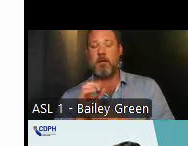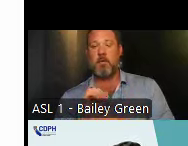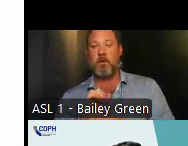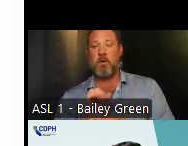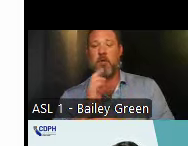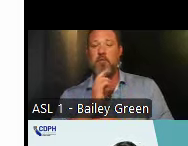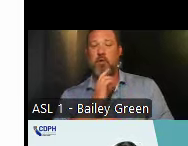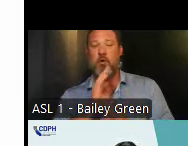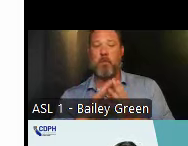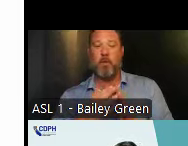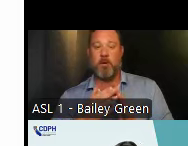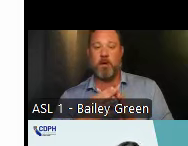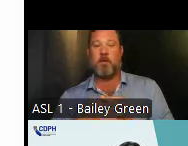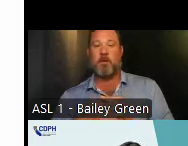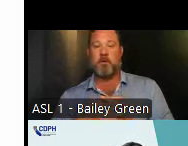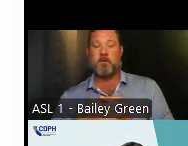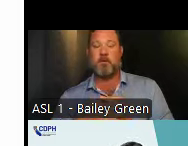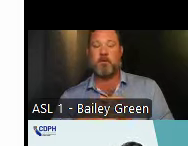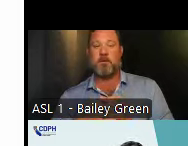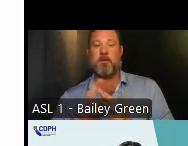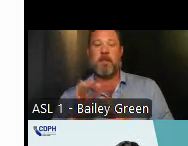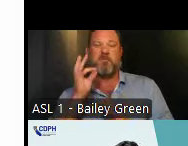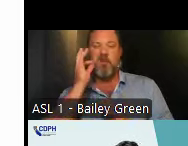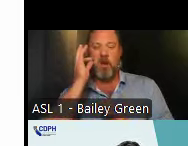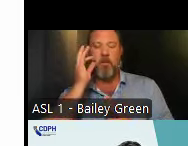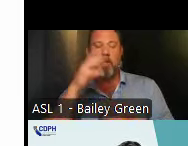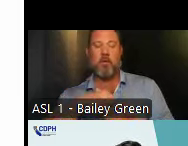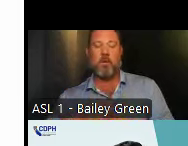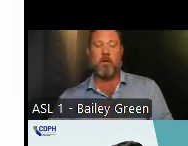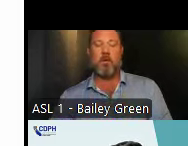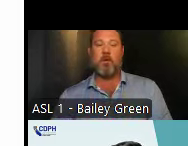rural communities, which includes tribal communities.